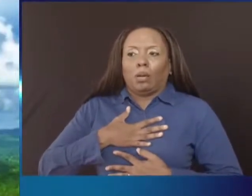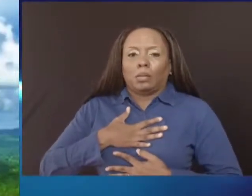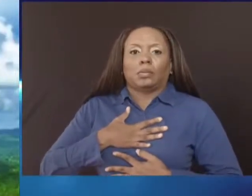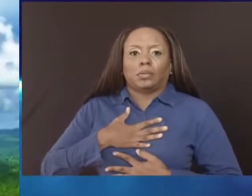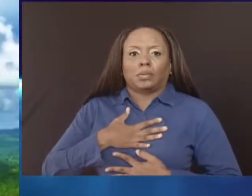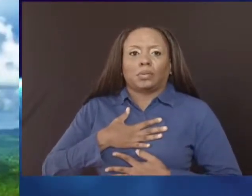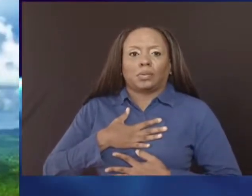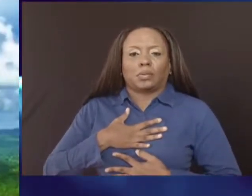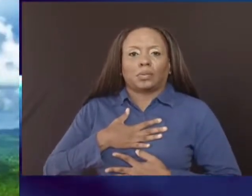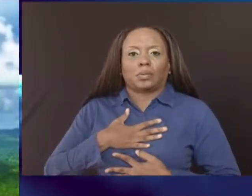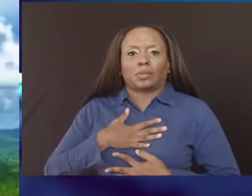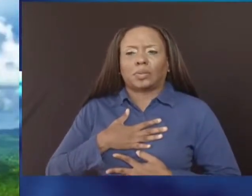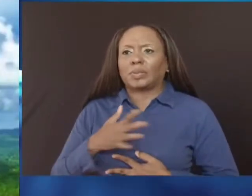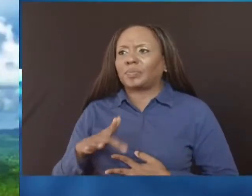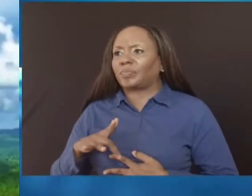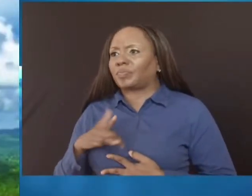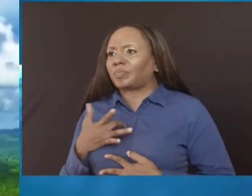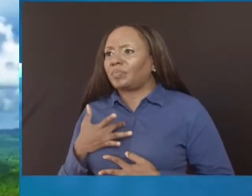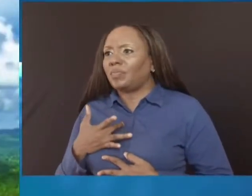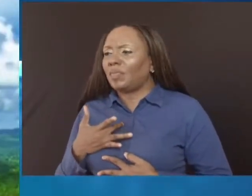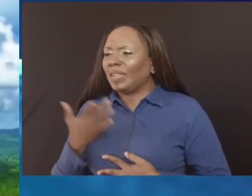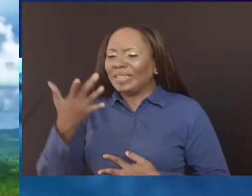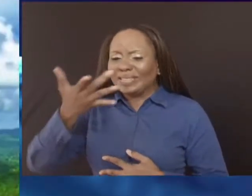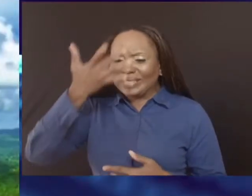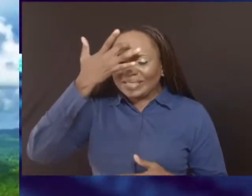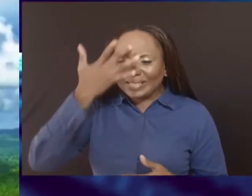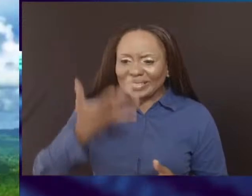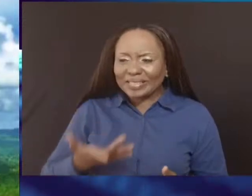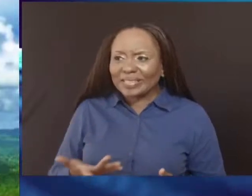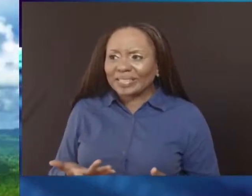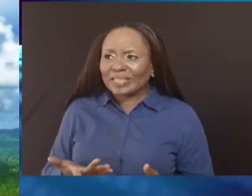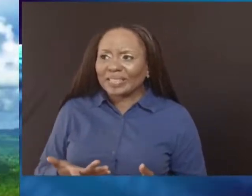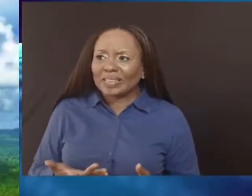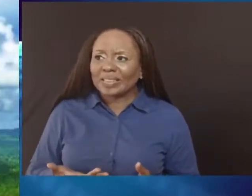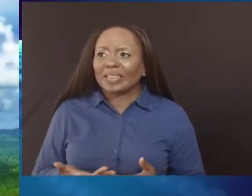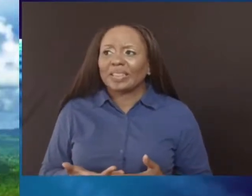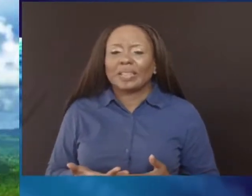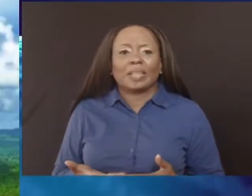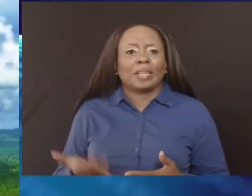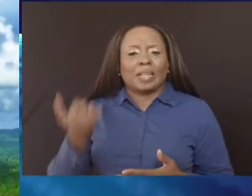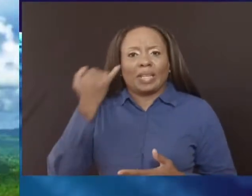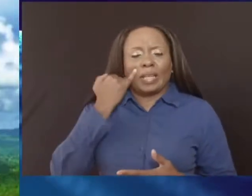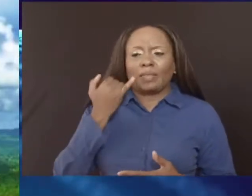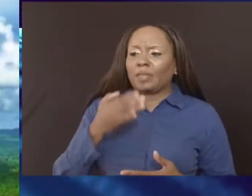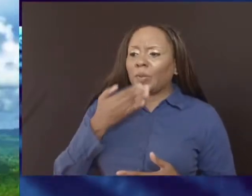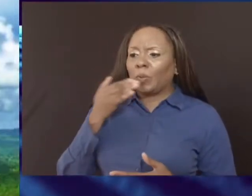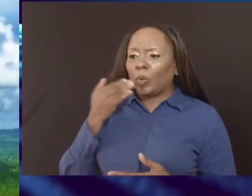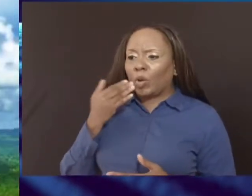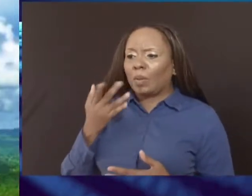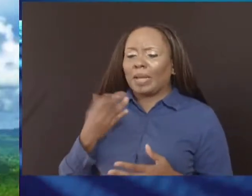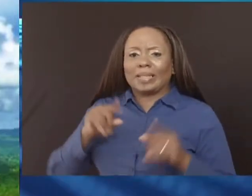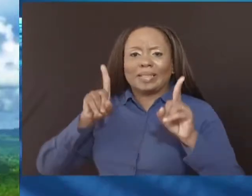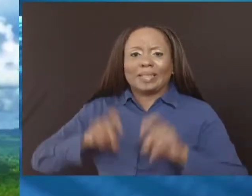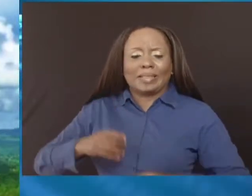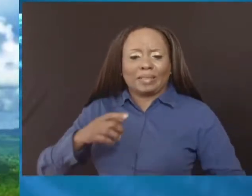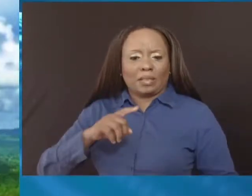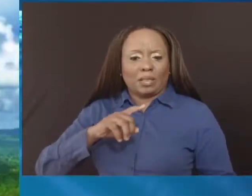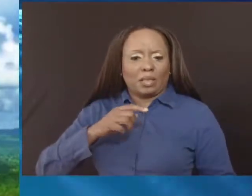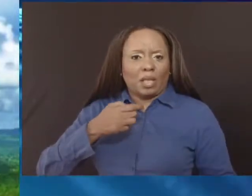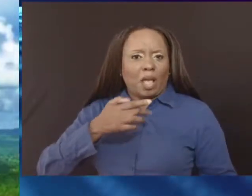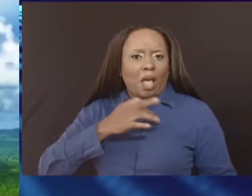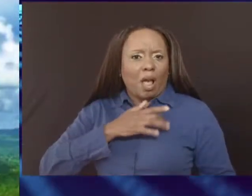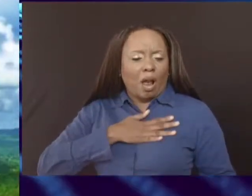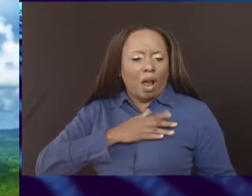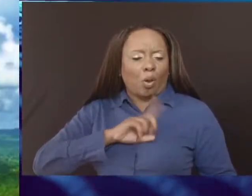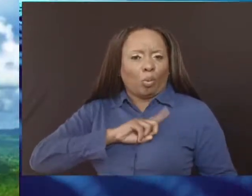they're starting to feel very, very unwell. If they have, for instance, a blood pressure monitor at home and their heart rate is now